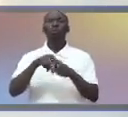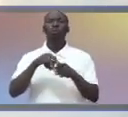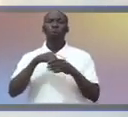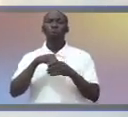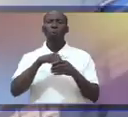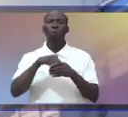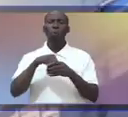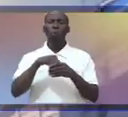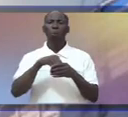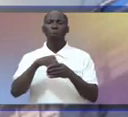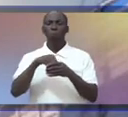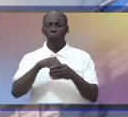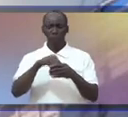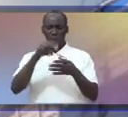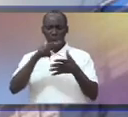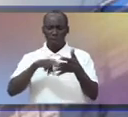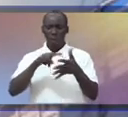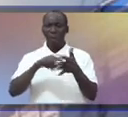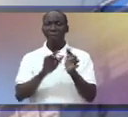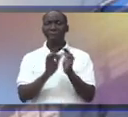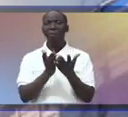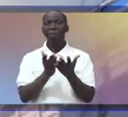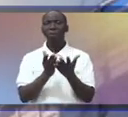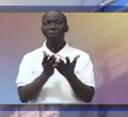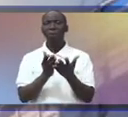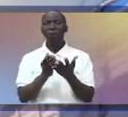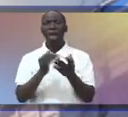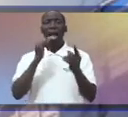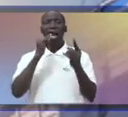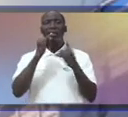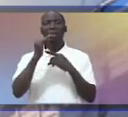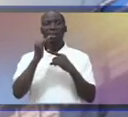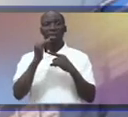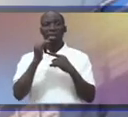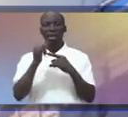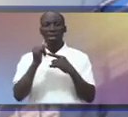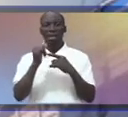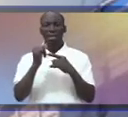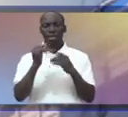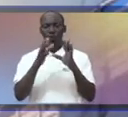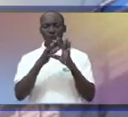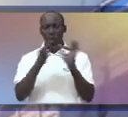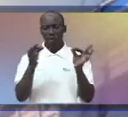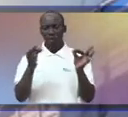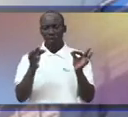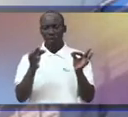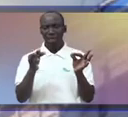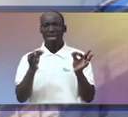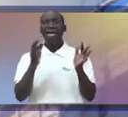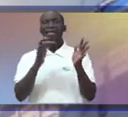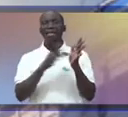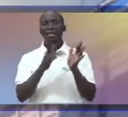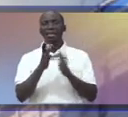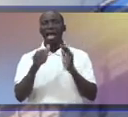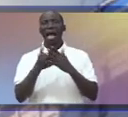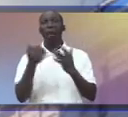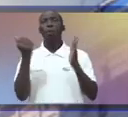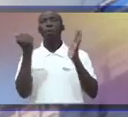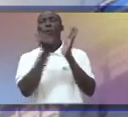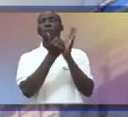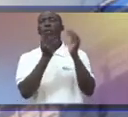nwoma baabi a ɛfa jesus a ɔbɔɔ n'asɛnnua mu ɛkum no ɔbuu no ntɛnkyea ɛyɛɛ no aniayɛ